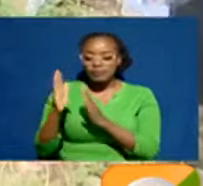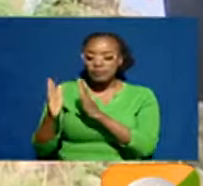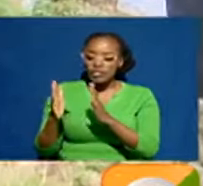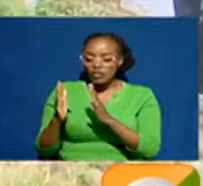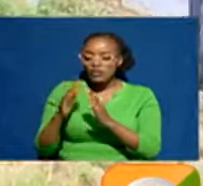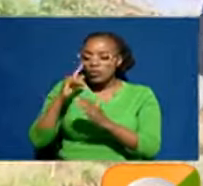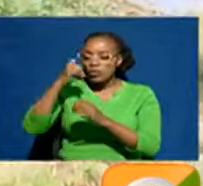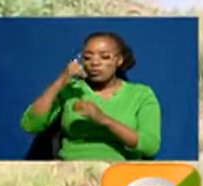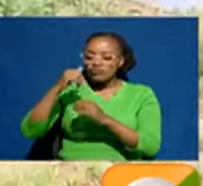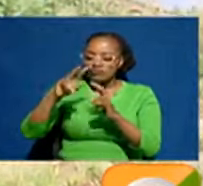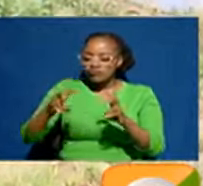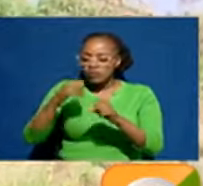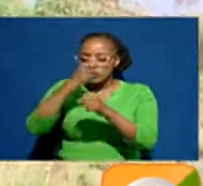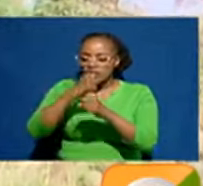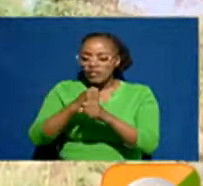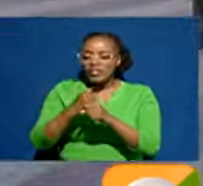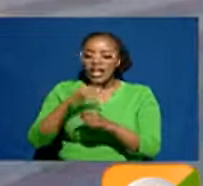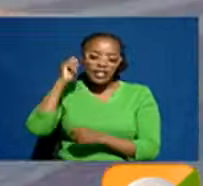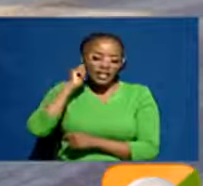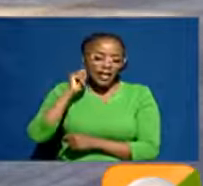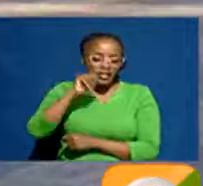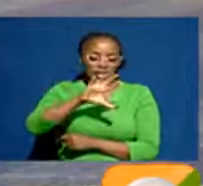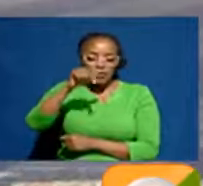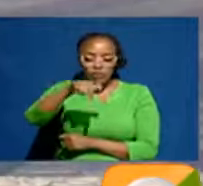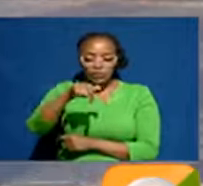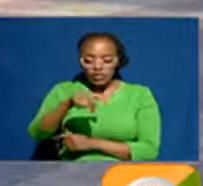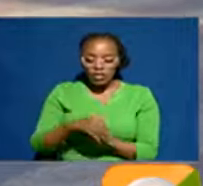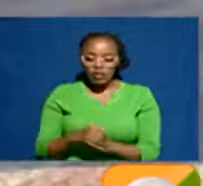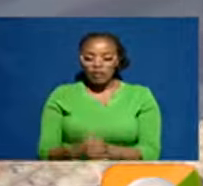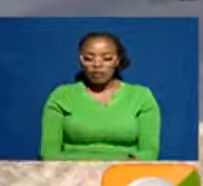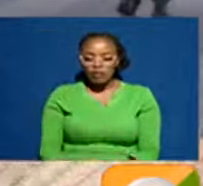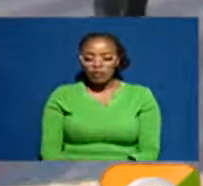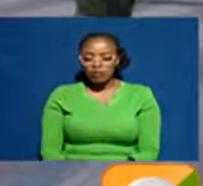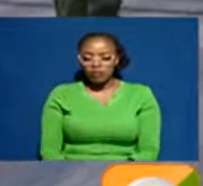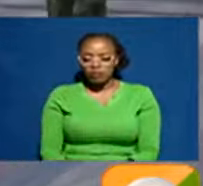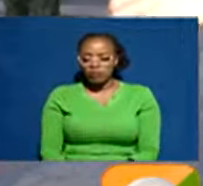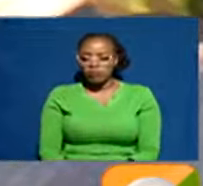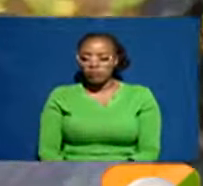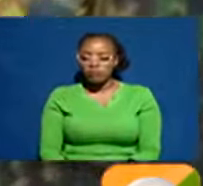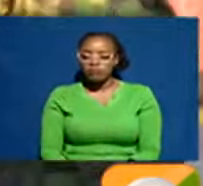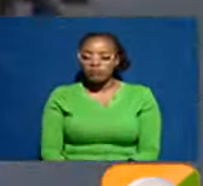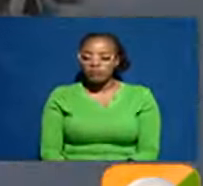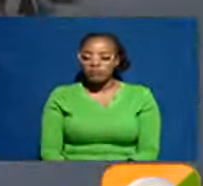also conducted a crackdown in Nandi County earlier today. Francis Mtalaki, Citizen TV, Mombasa.